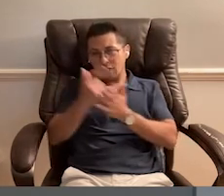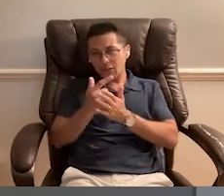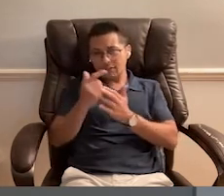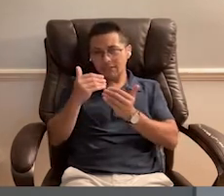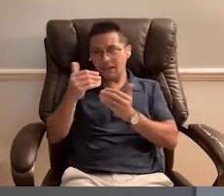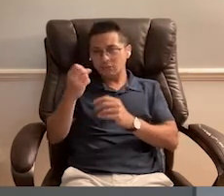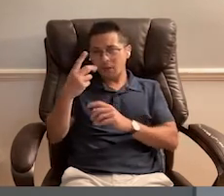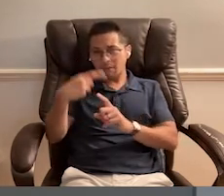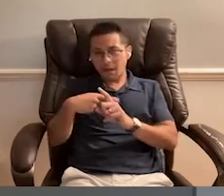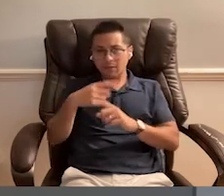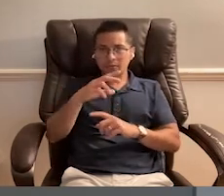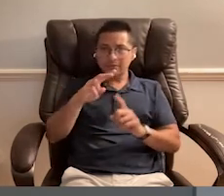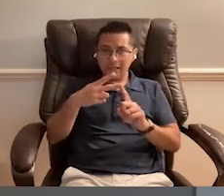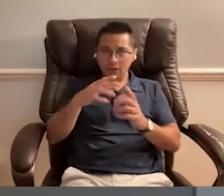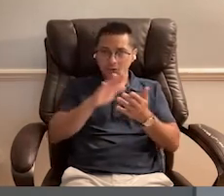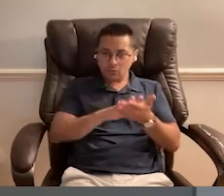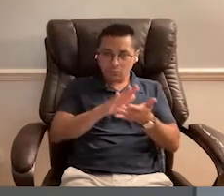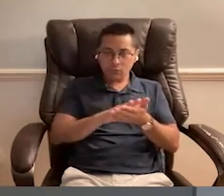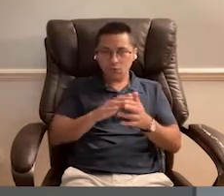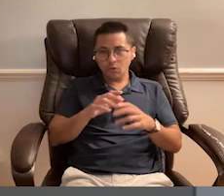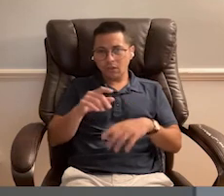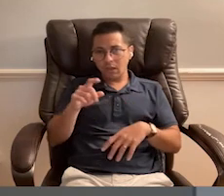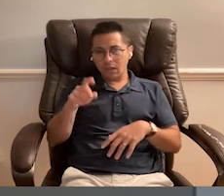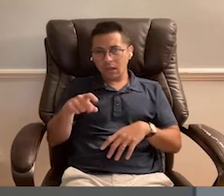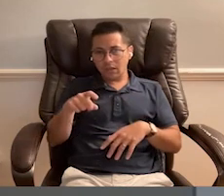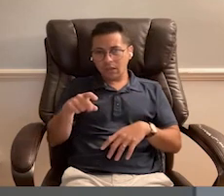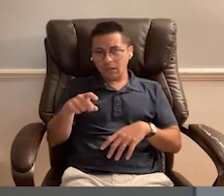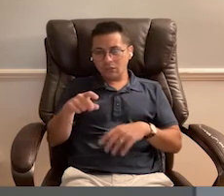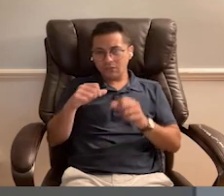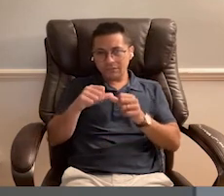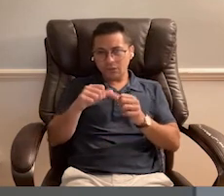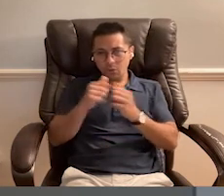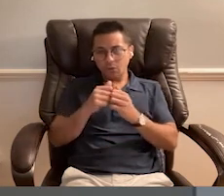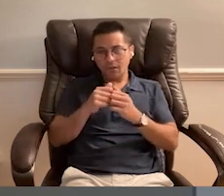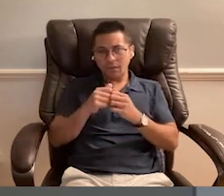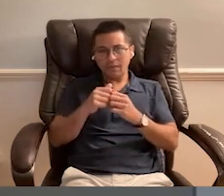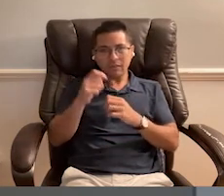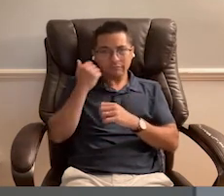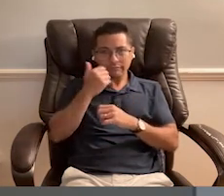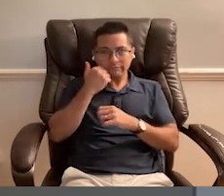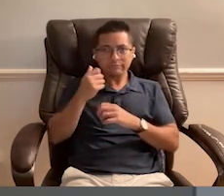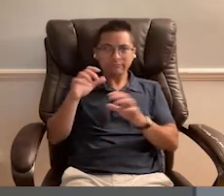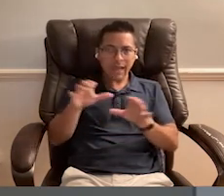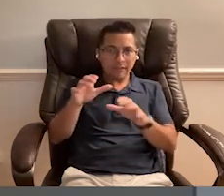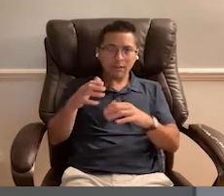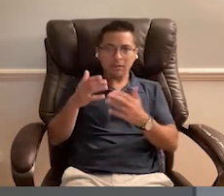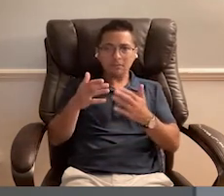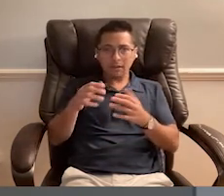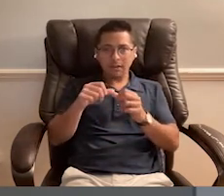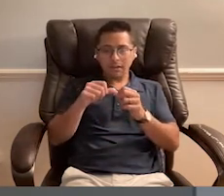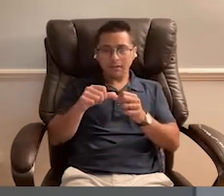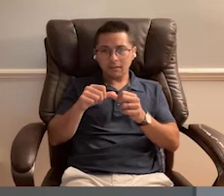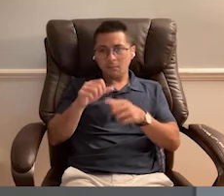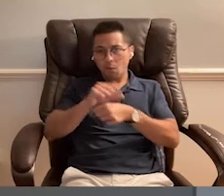5, individuals who are expected to graduate within the next 12 months from secondary school and need support to continue with a meaningful